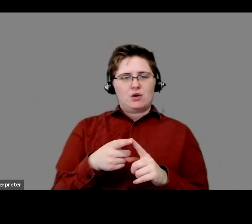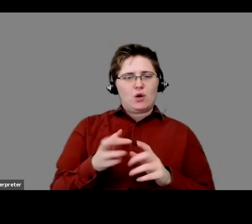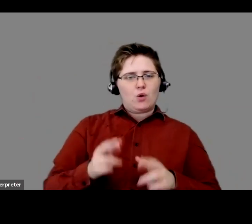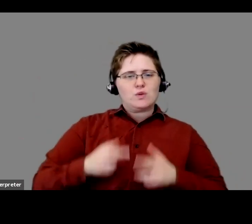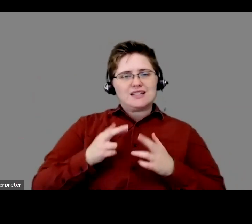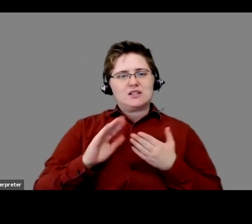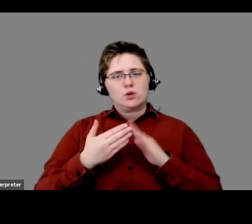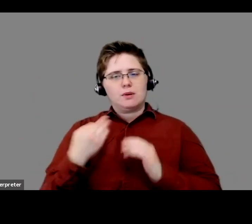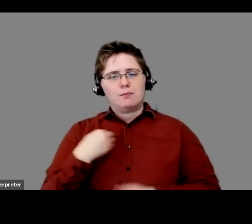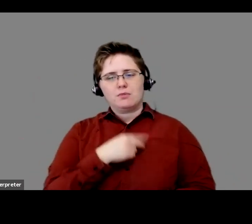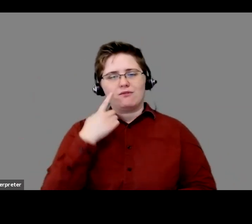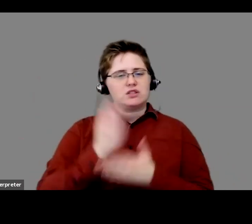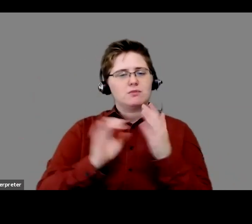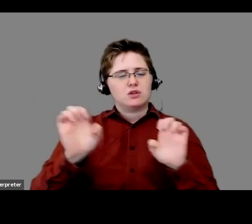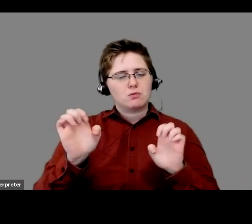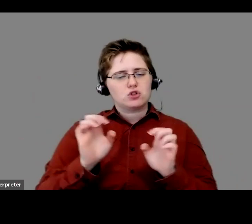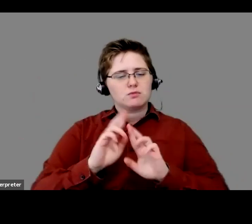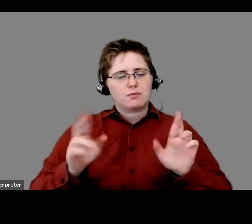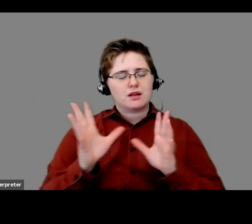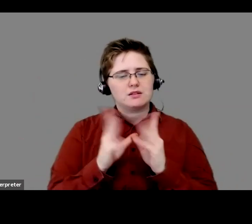in some of those emergency preparedness meetings.